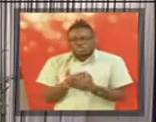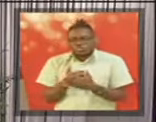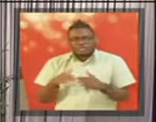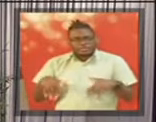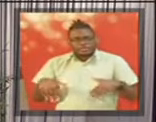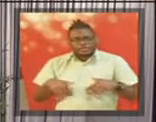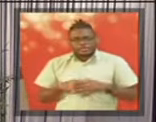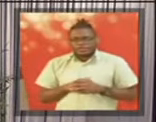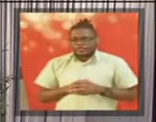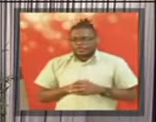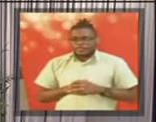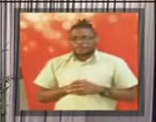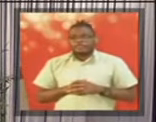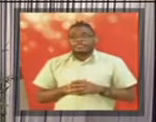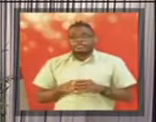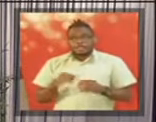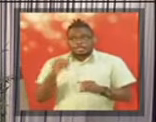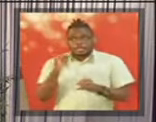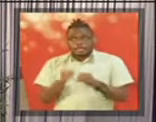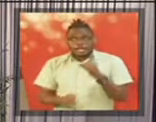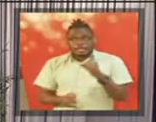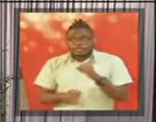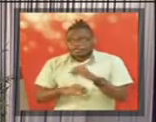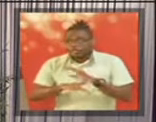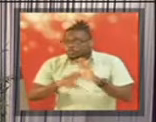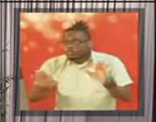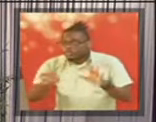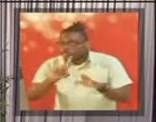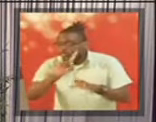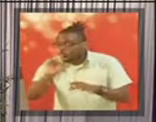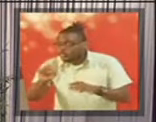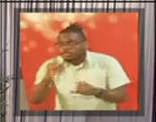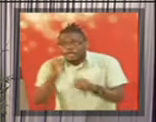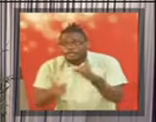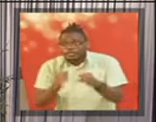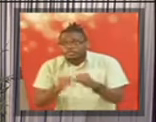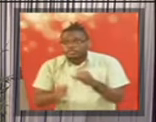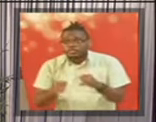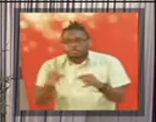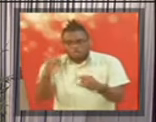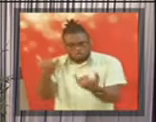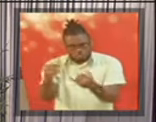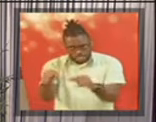And a final quick question from Guardian Media Limited.